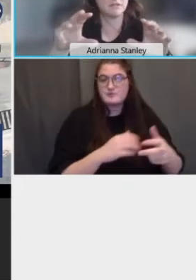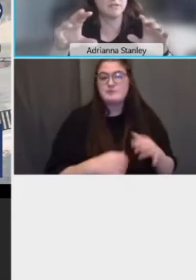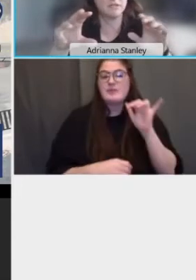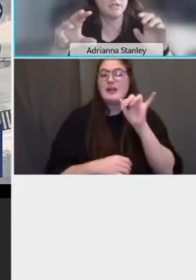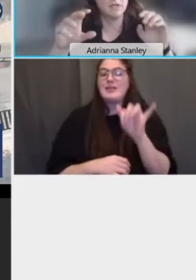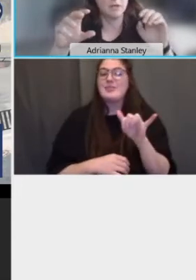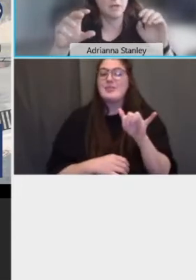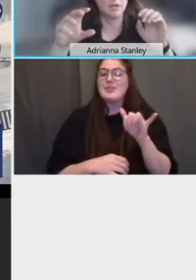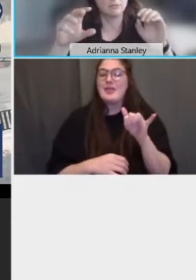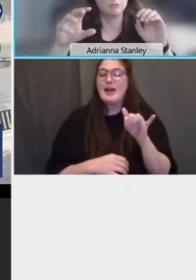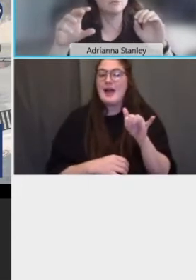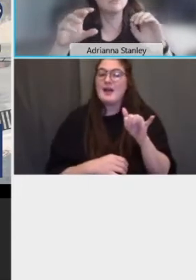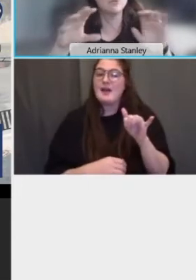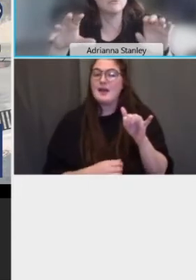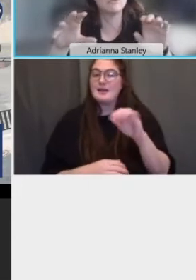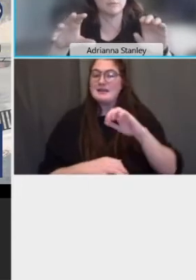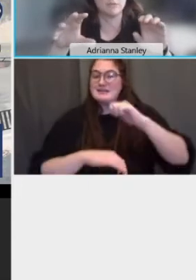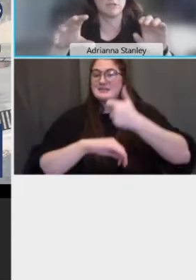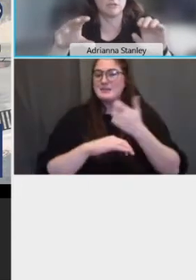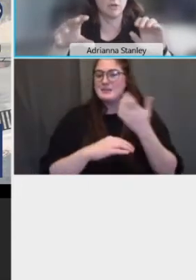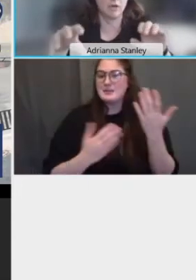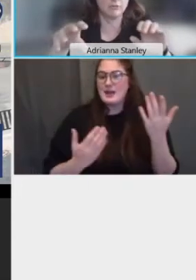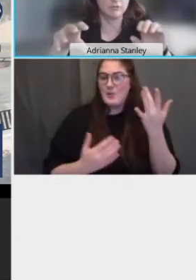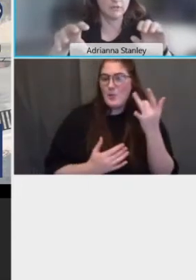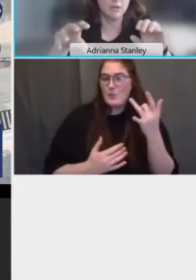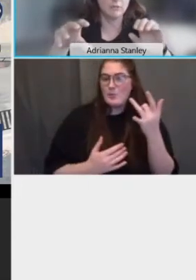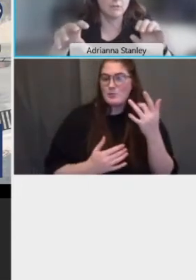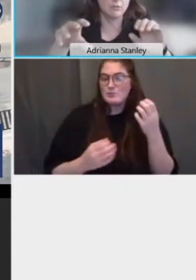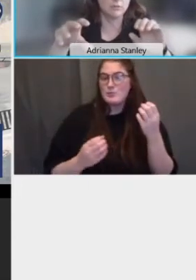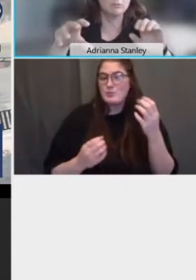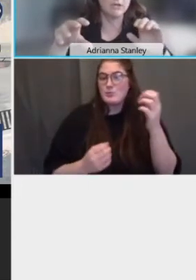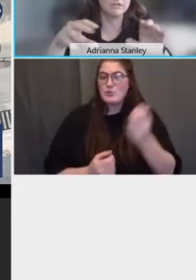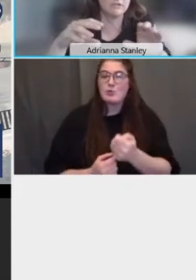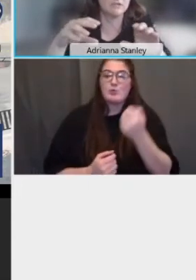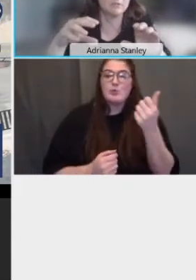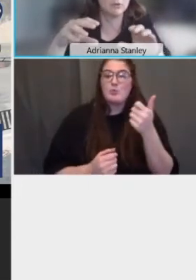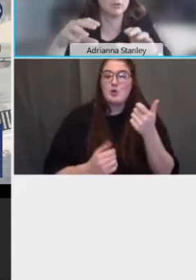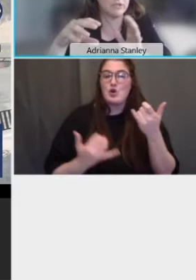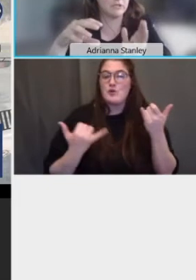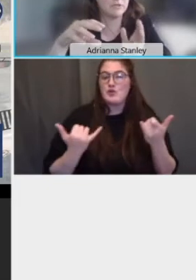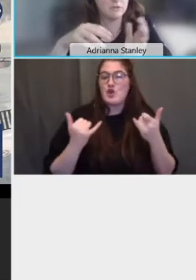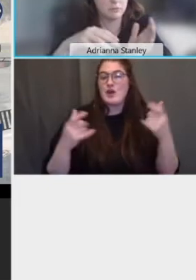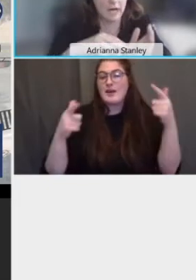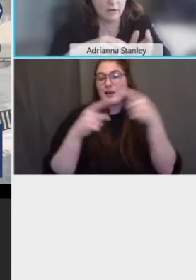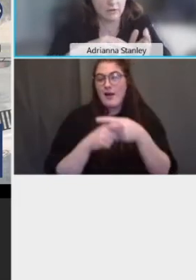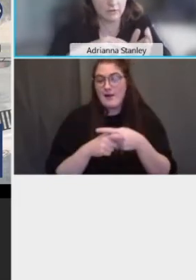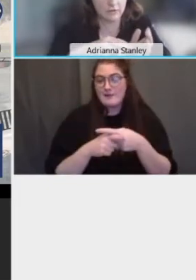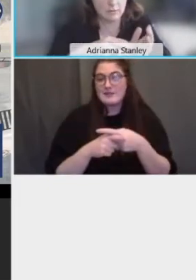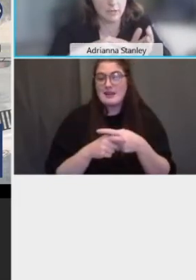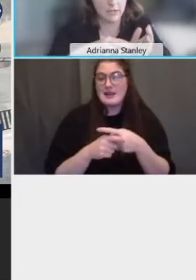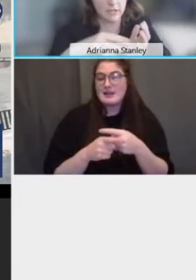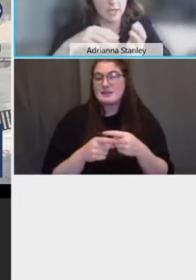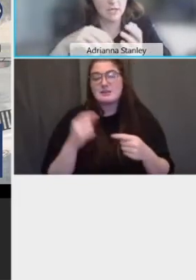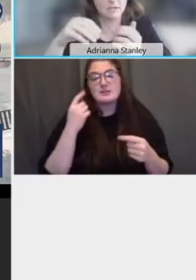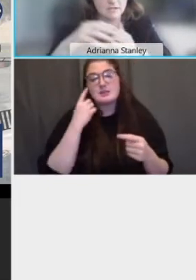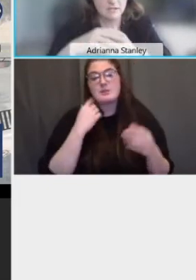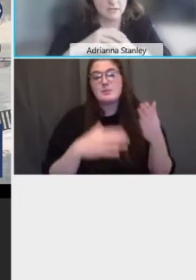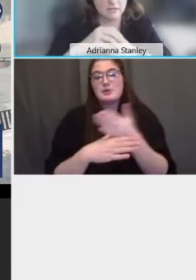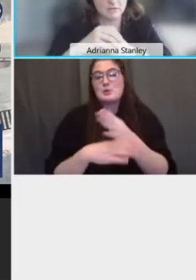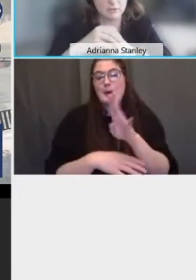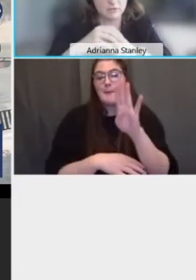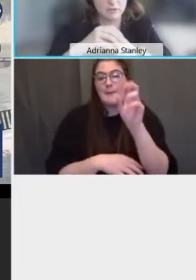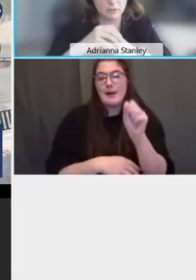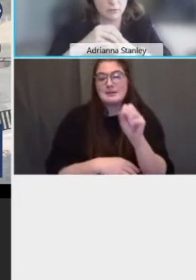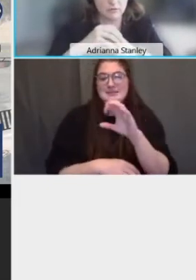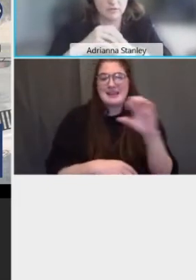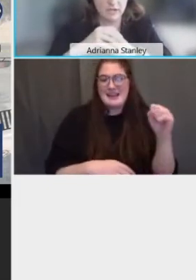This basically removes a potential conflict between buses pulling into or out of the lay-by and